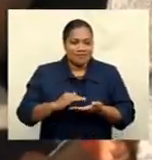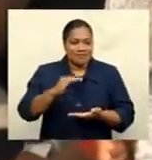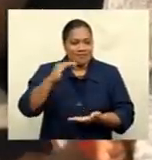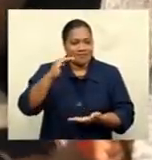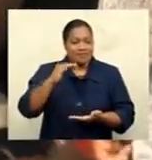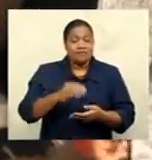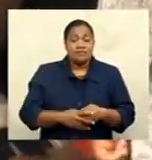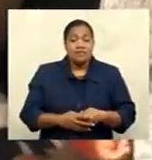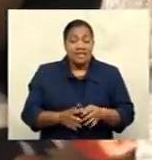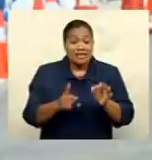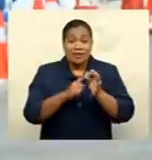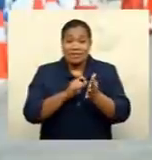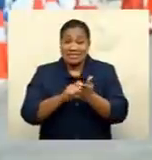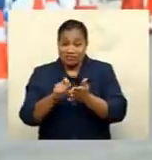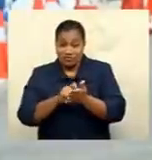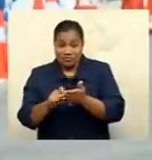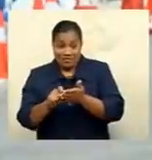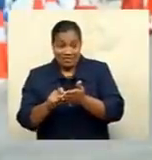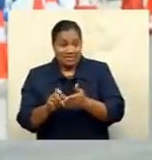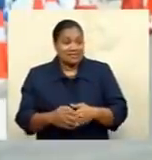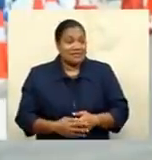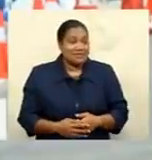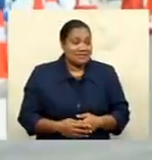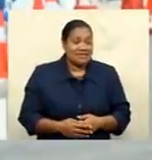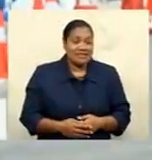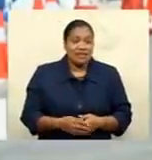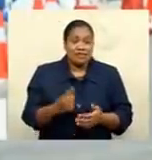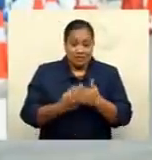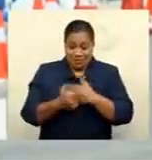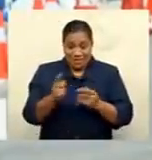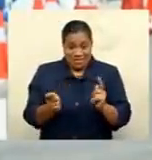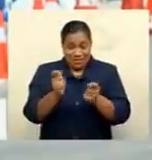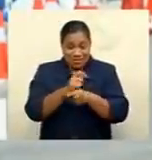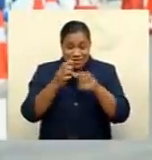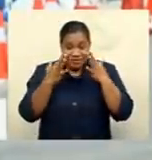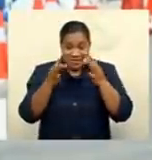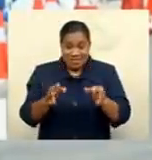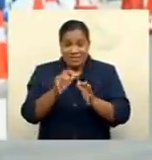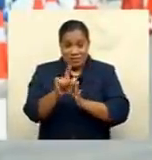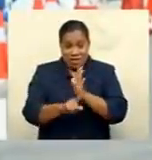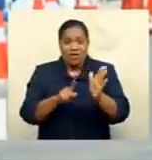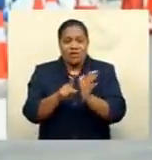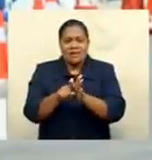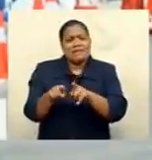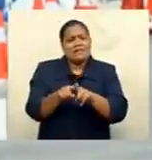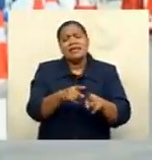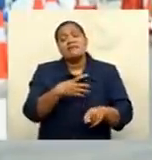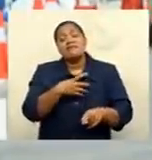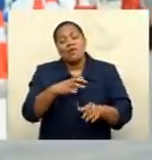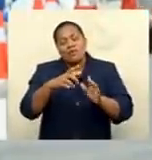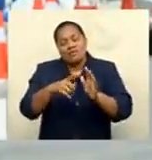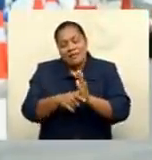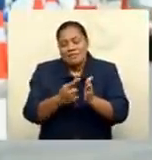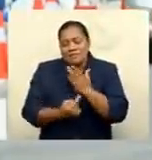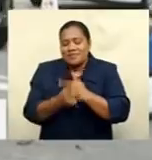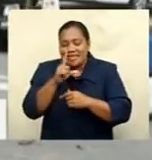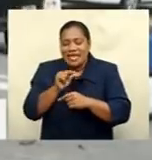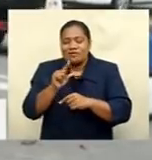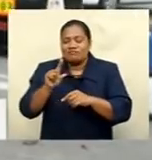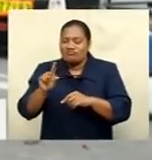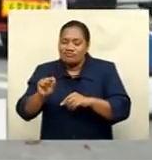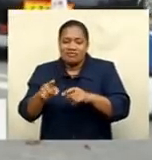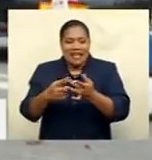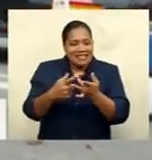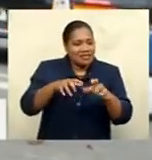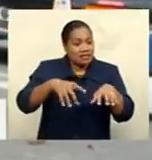The Permanent Secretary for Health adds that while the change of the curfew hours means more time to carry out other essential activities,